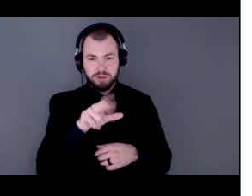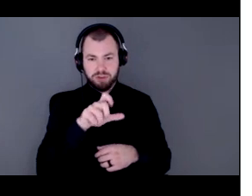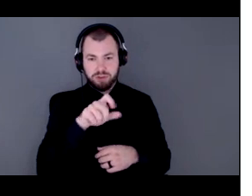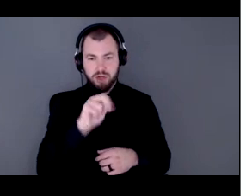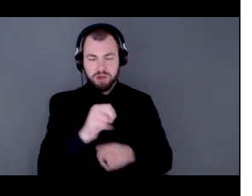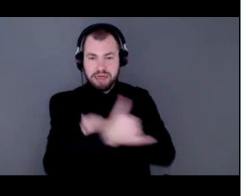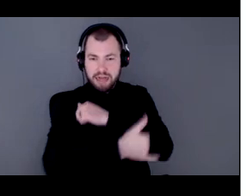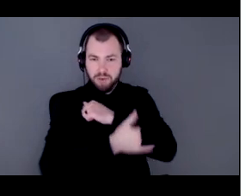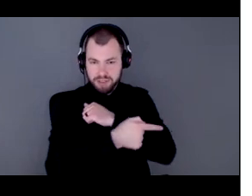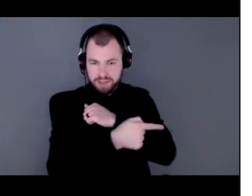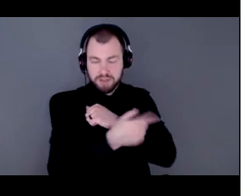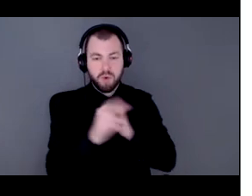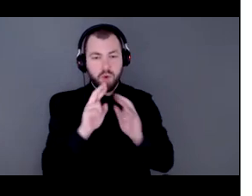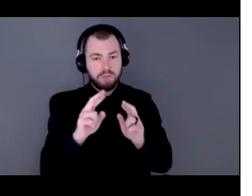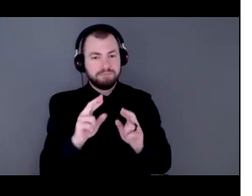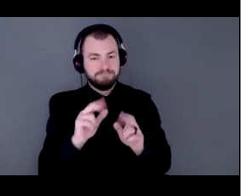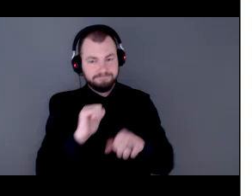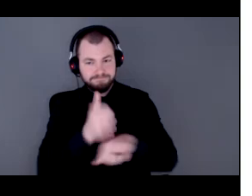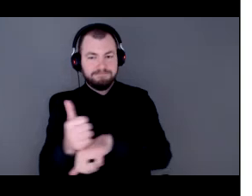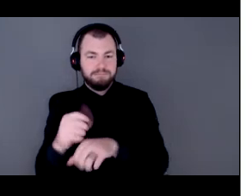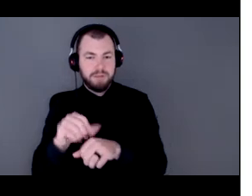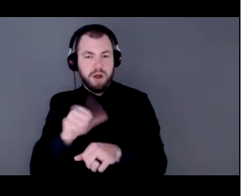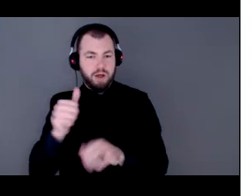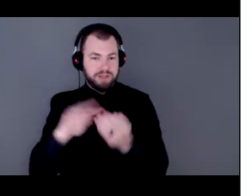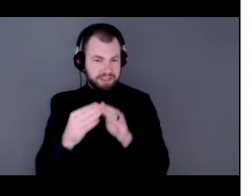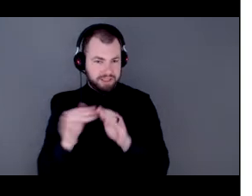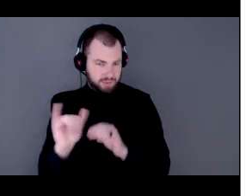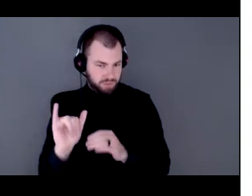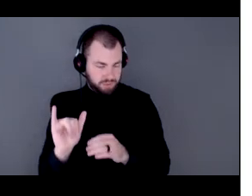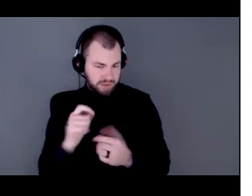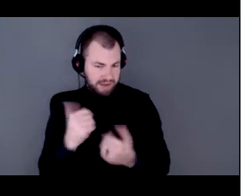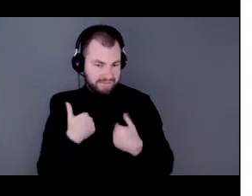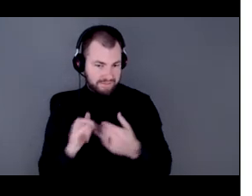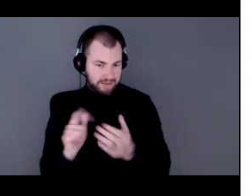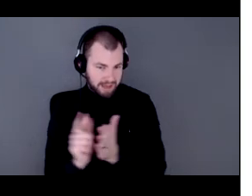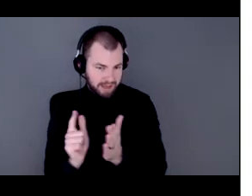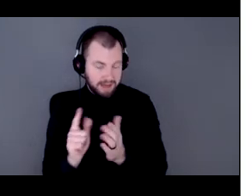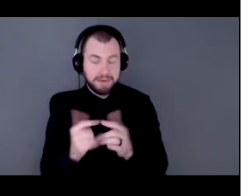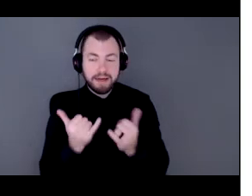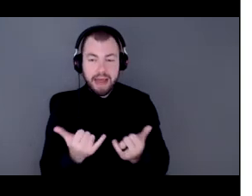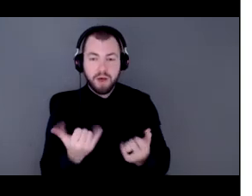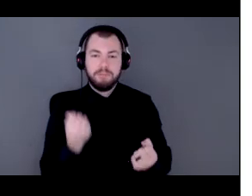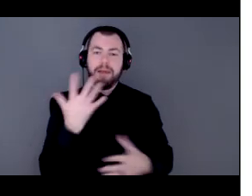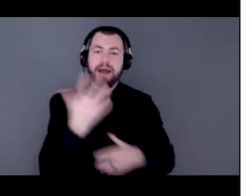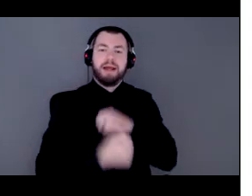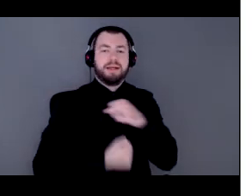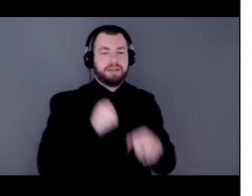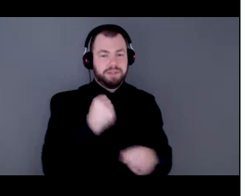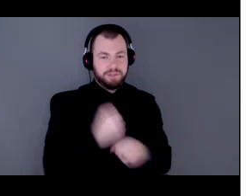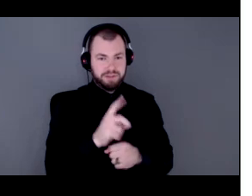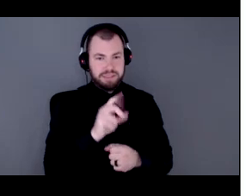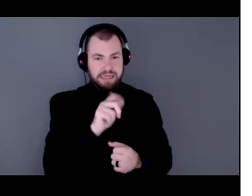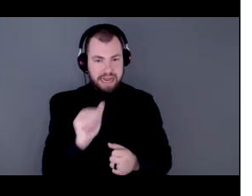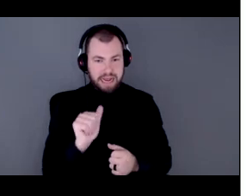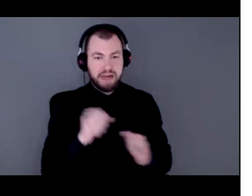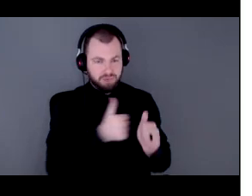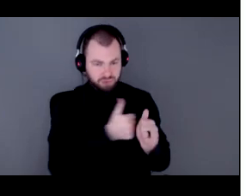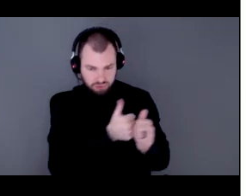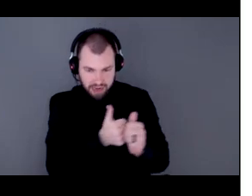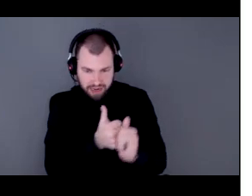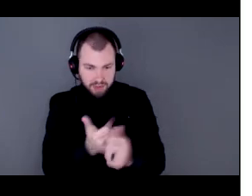other municipalities that have these bans. But we're also, now we have years of data in the Litter Journal, and we're able to track what's happening with